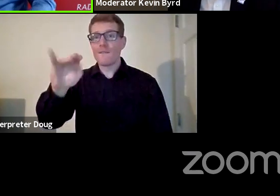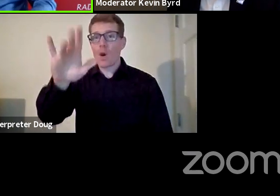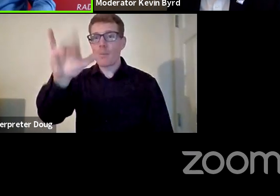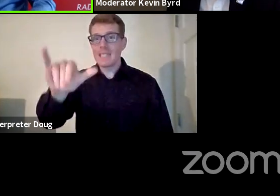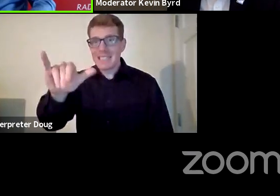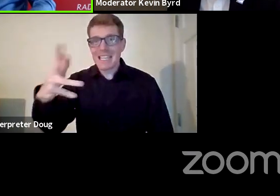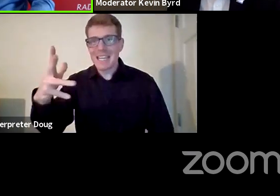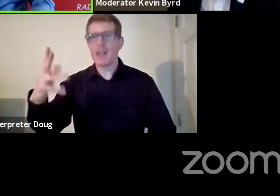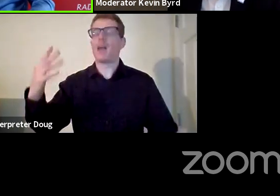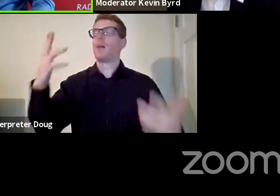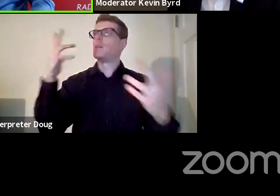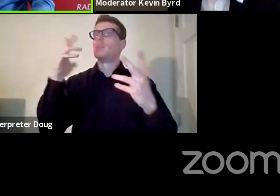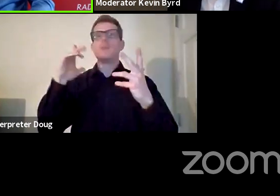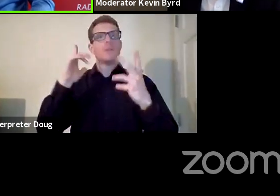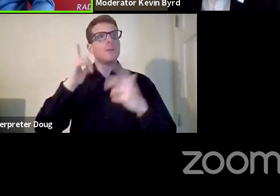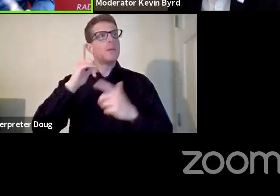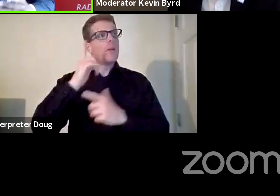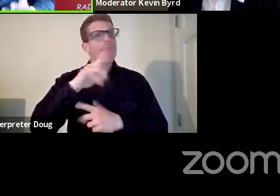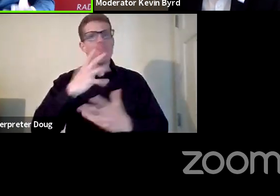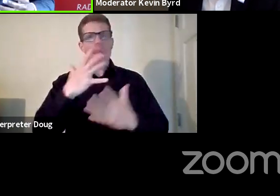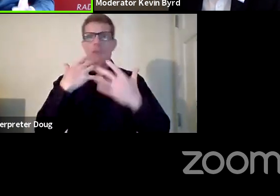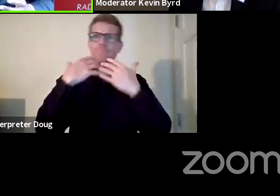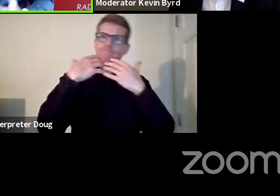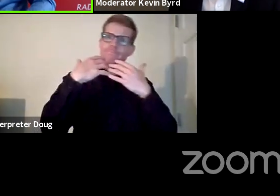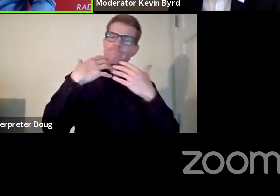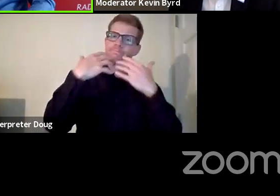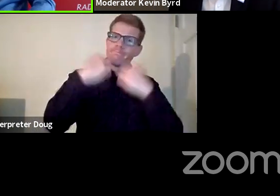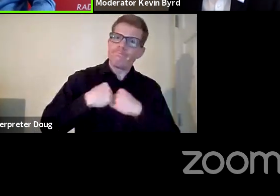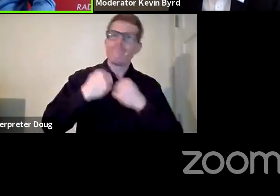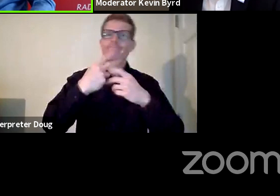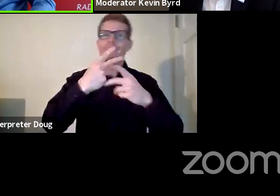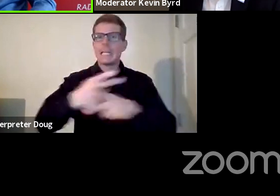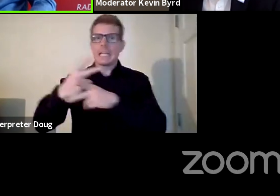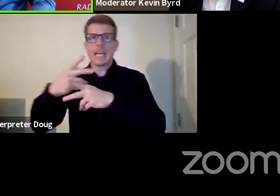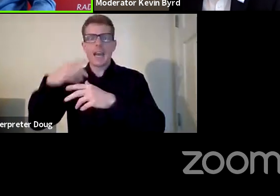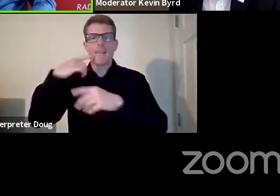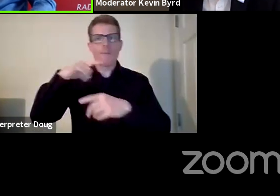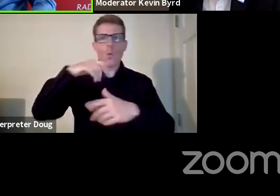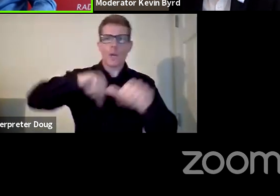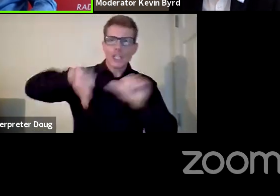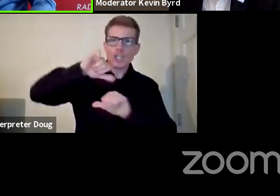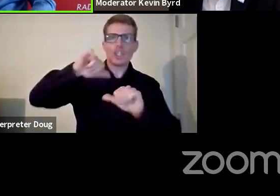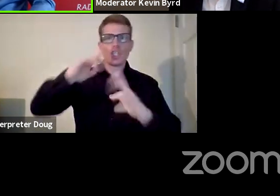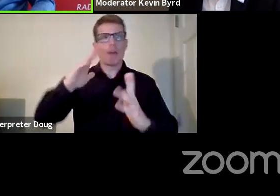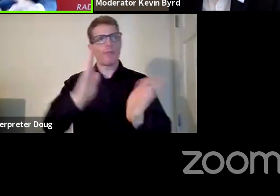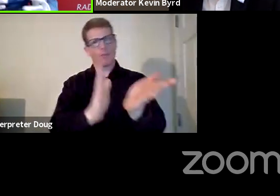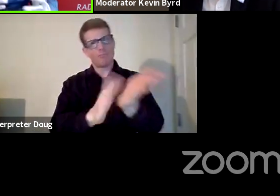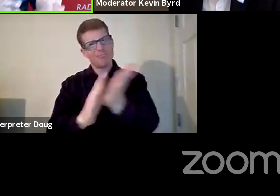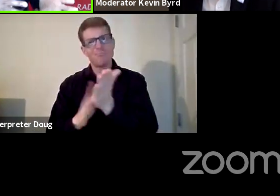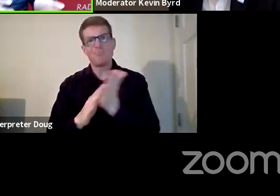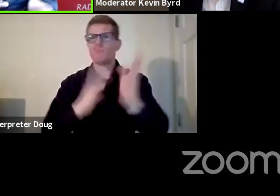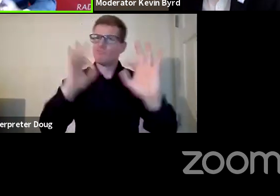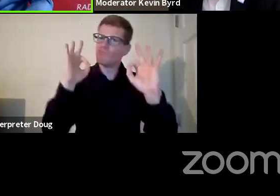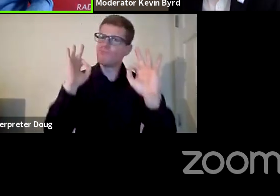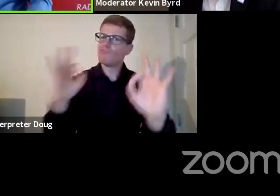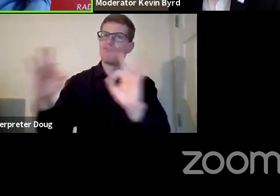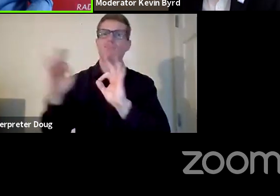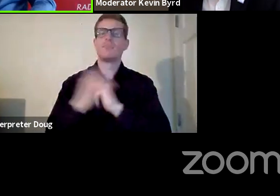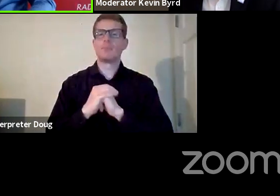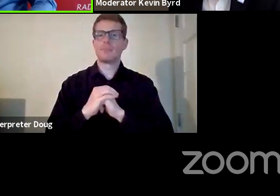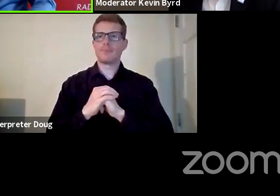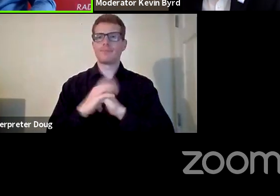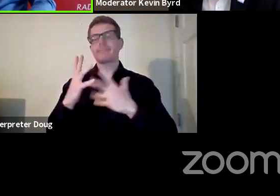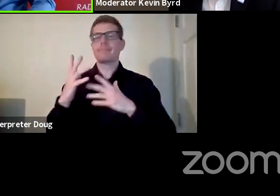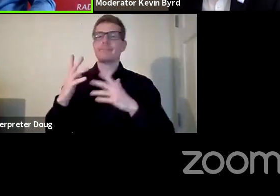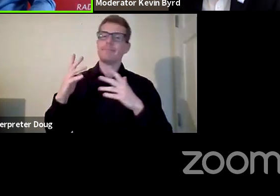there. We appreciate the work that's going on. You just hear so much of that support from the community. Now, you'll also get the occasional